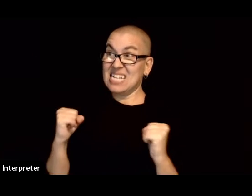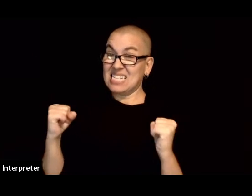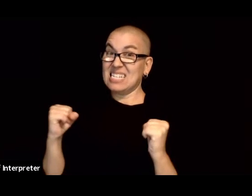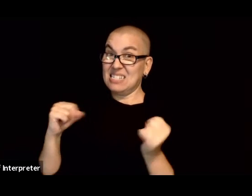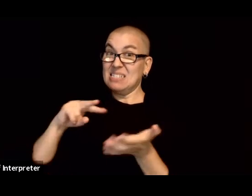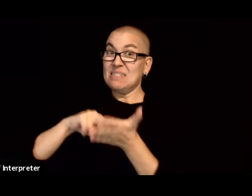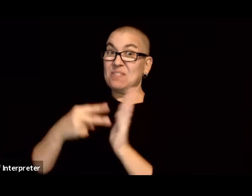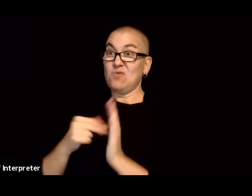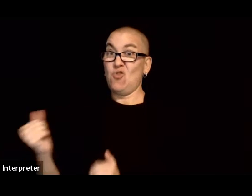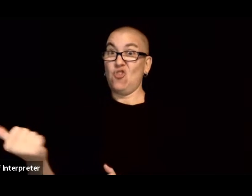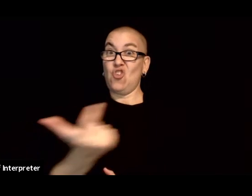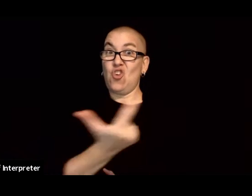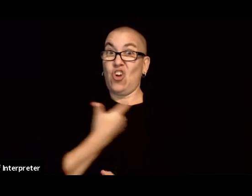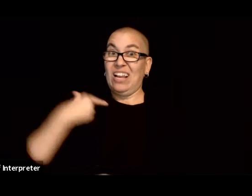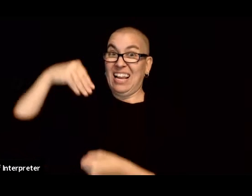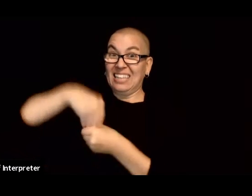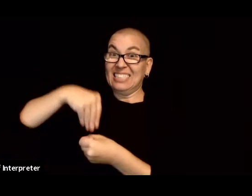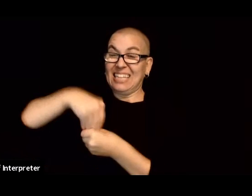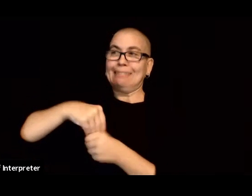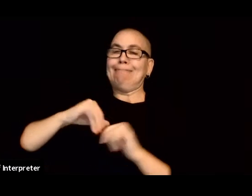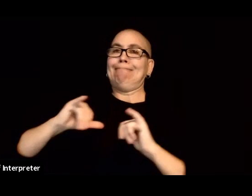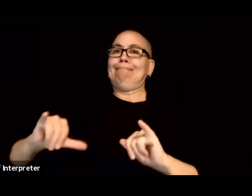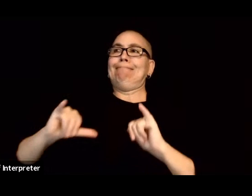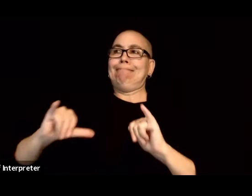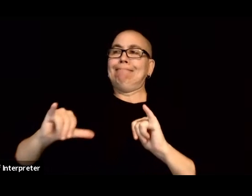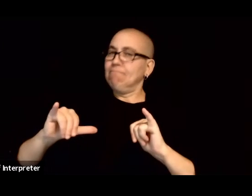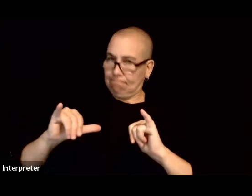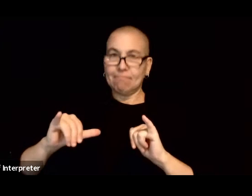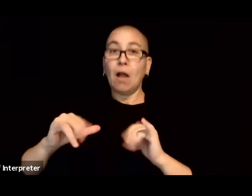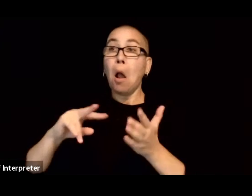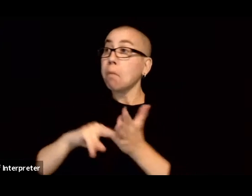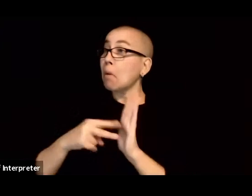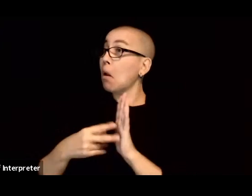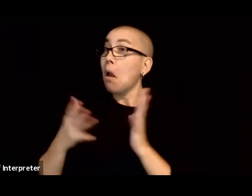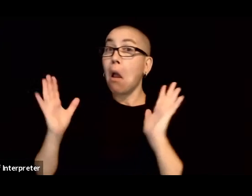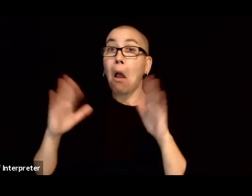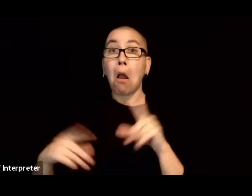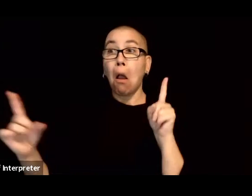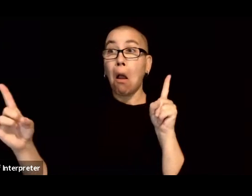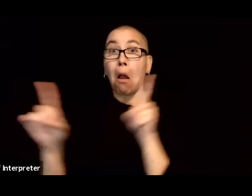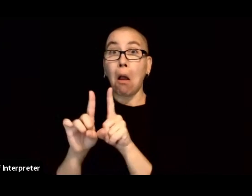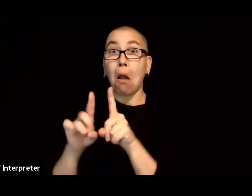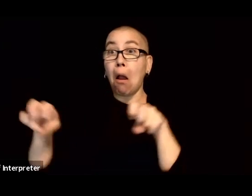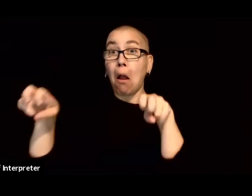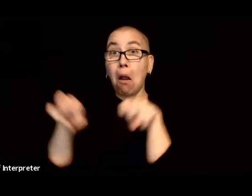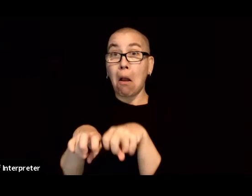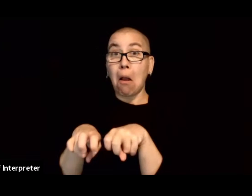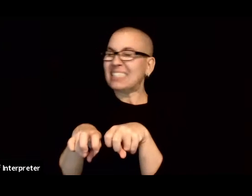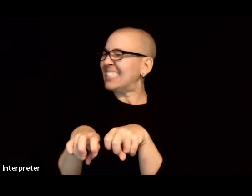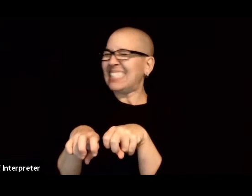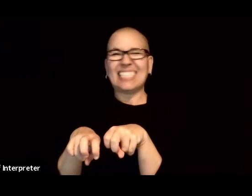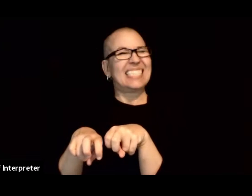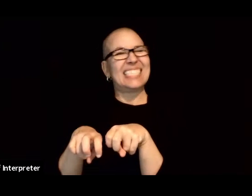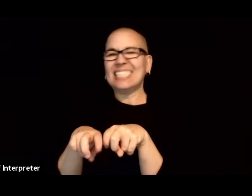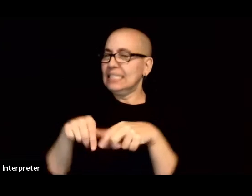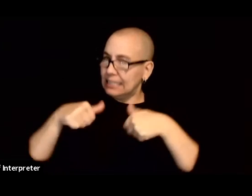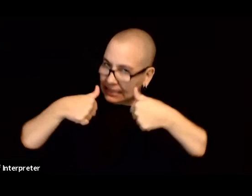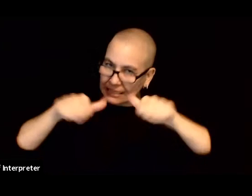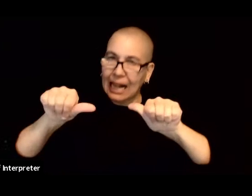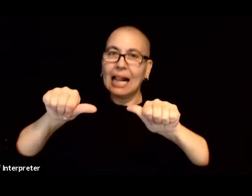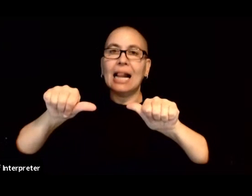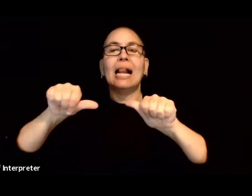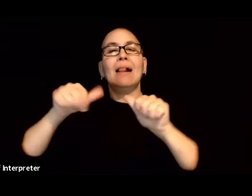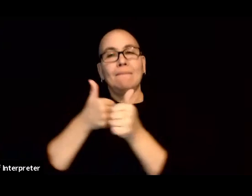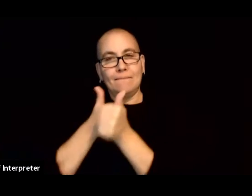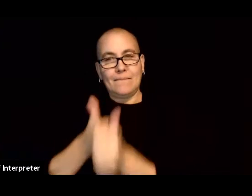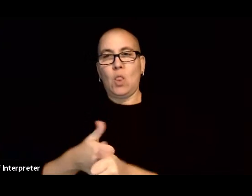that you think about how can we interact, but interact, 6 feet apart. And